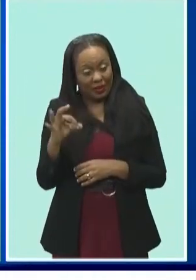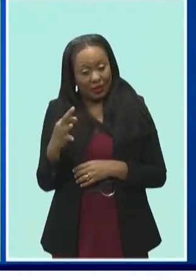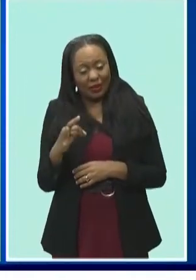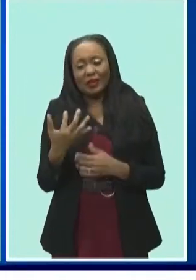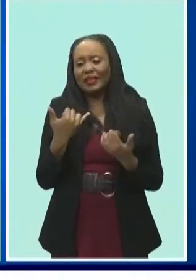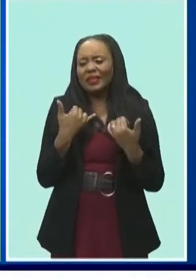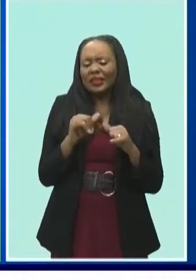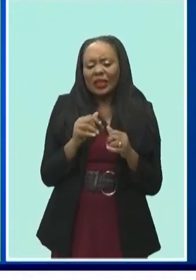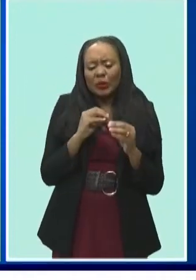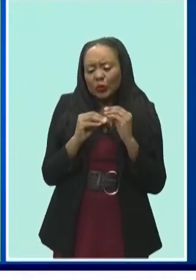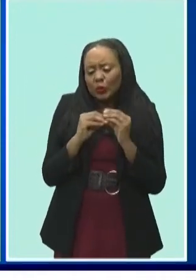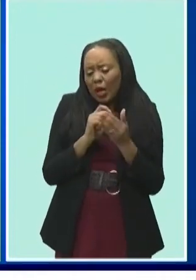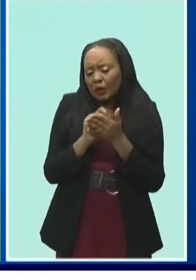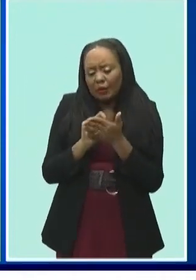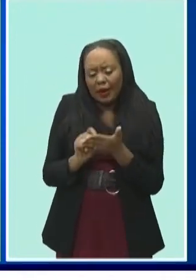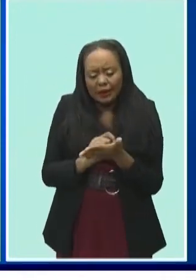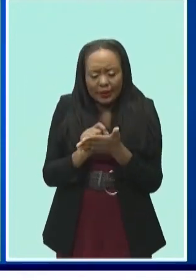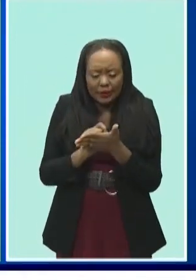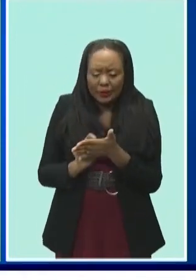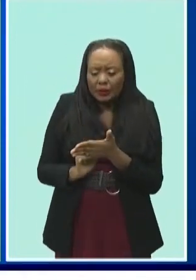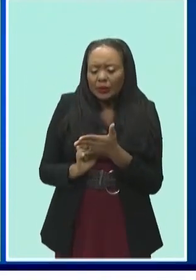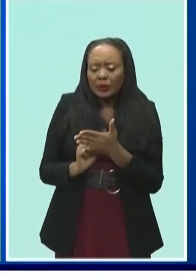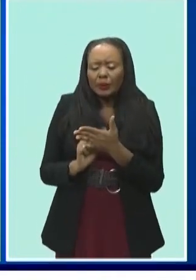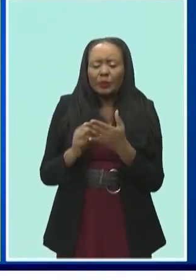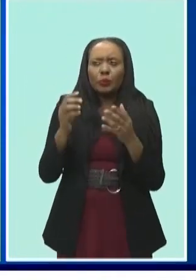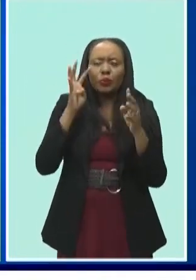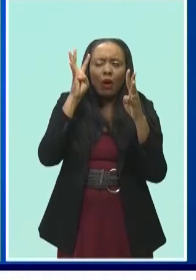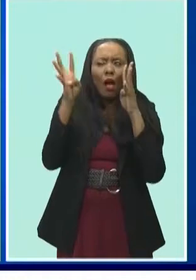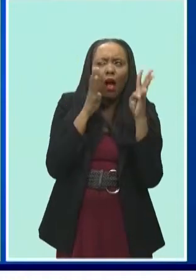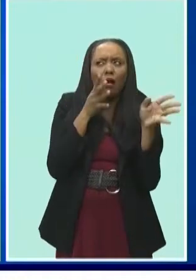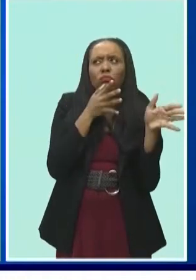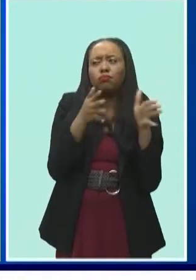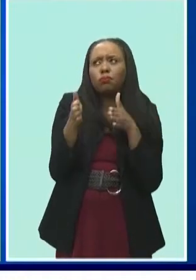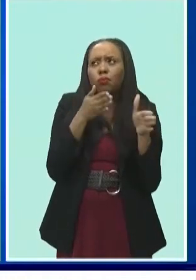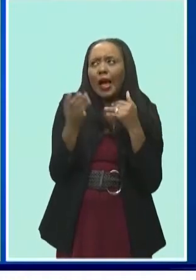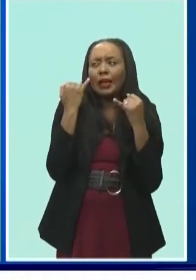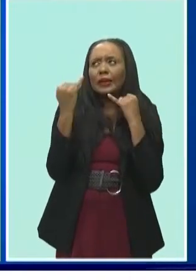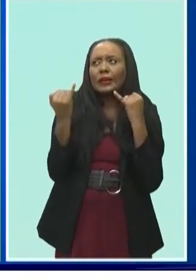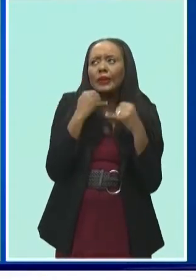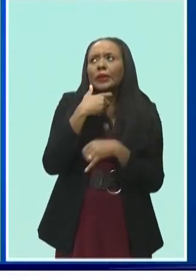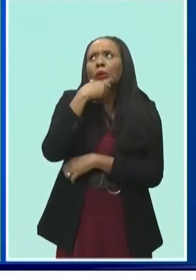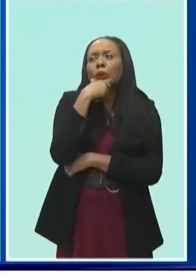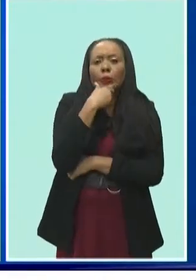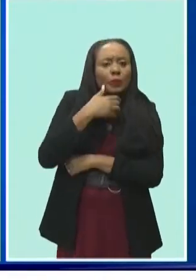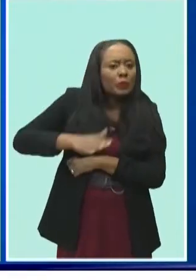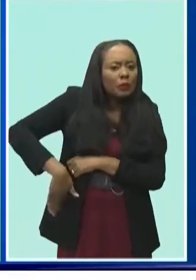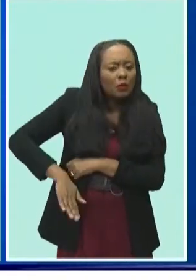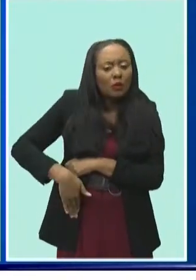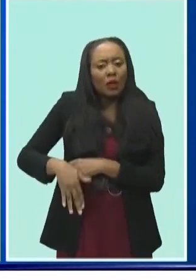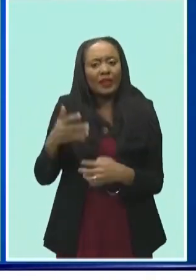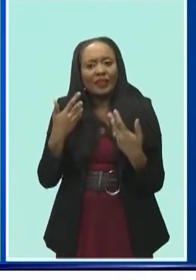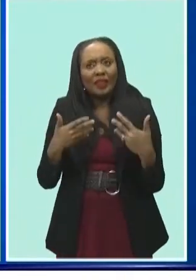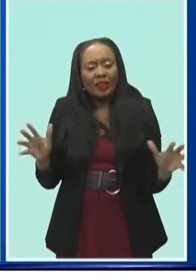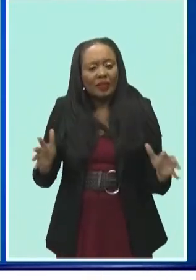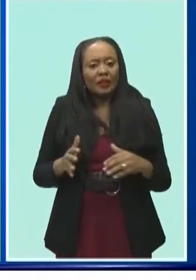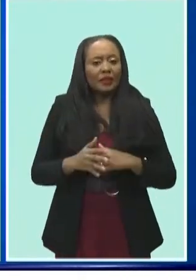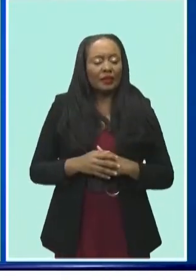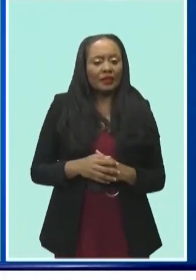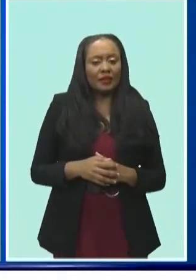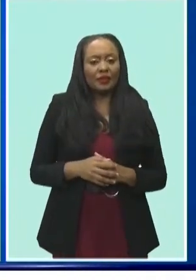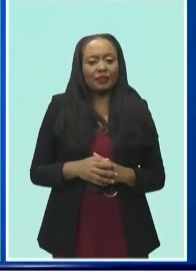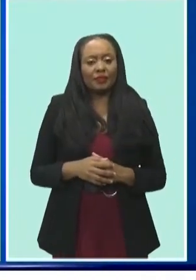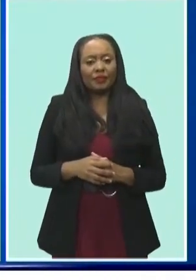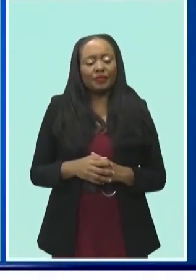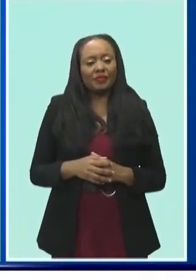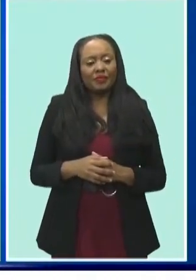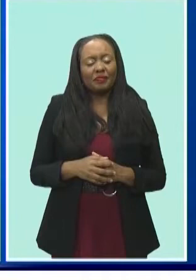working process. Not quite solid on anything at this point in time, but I do